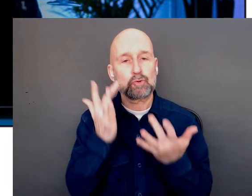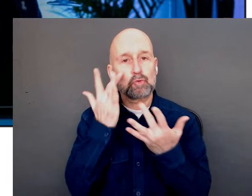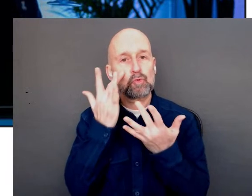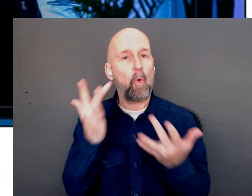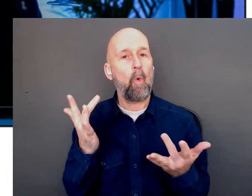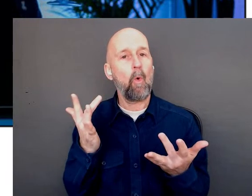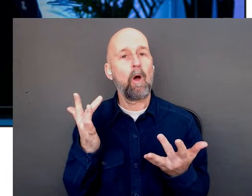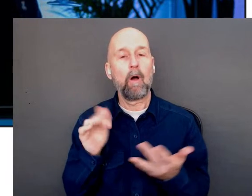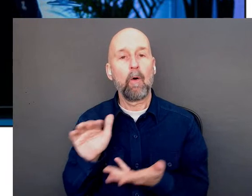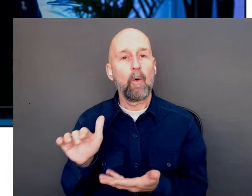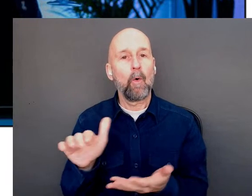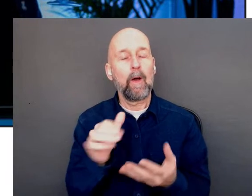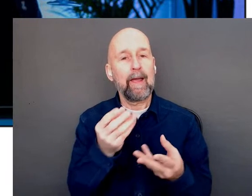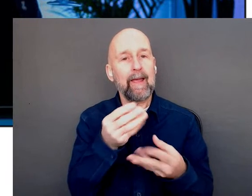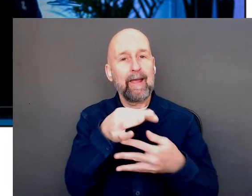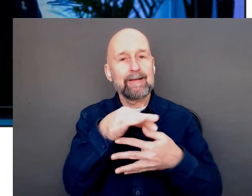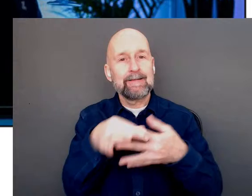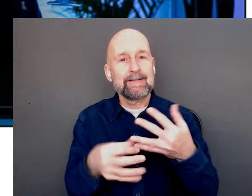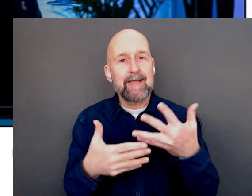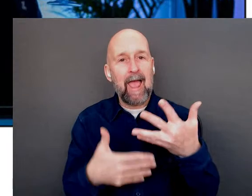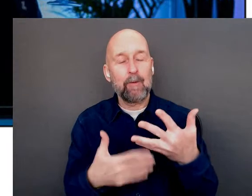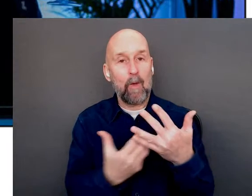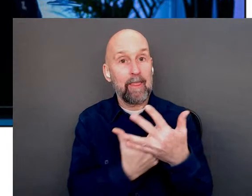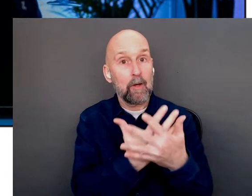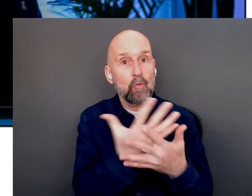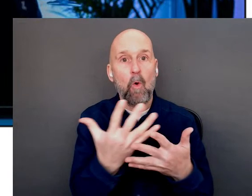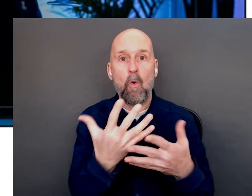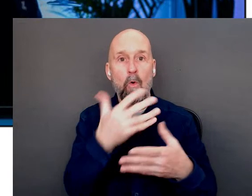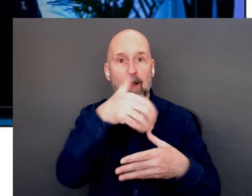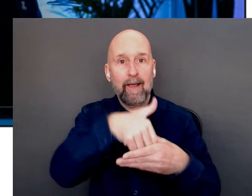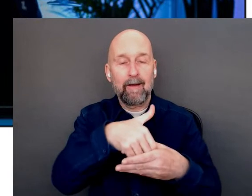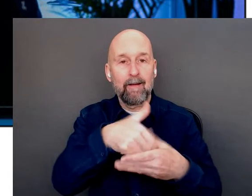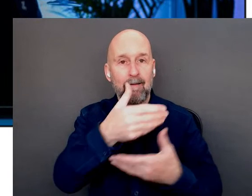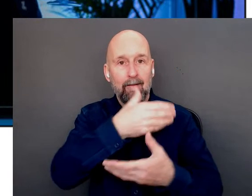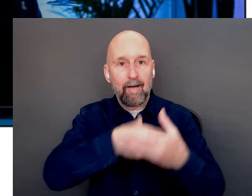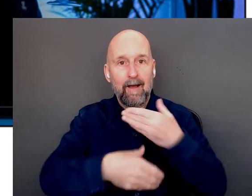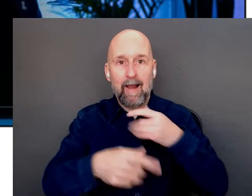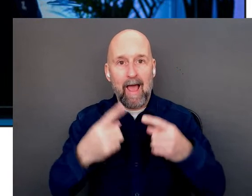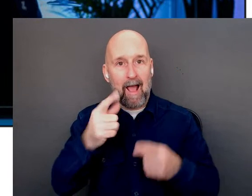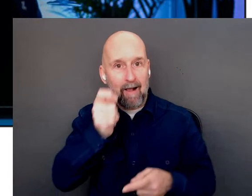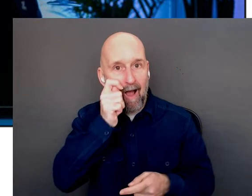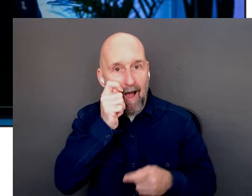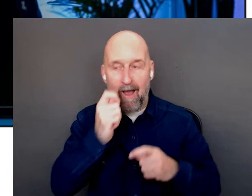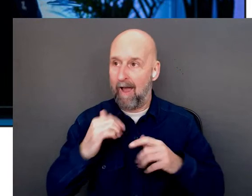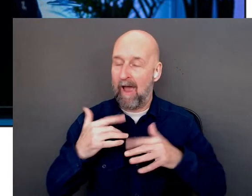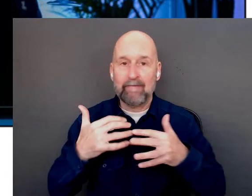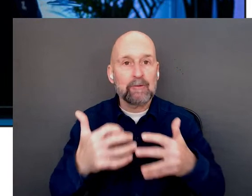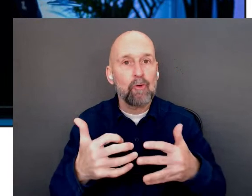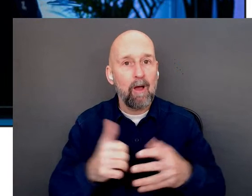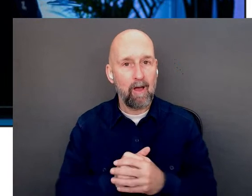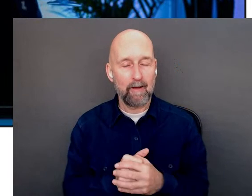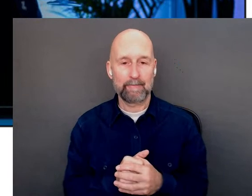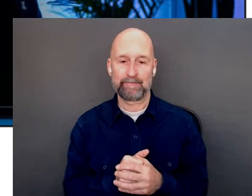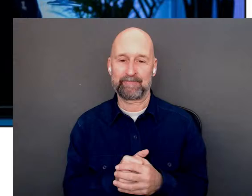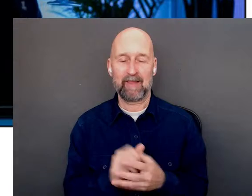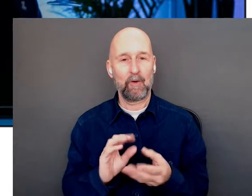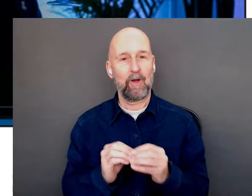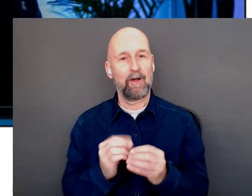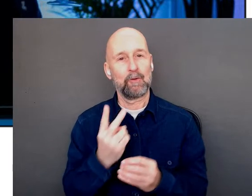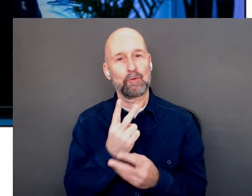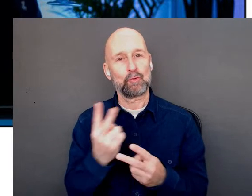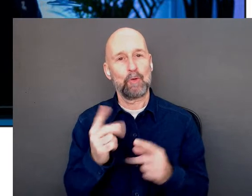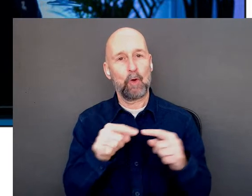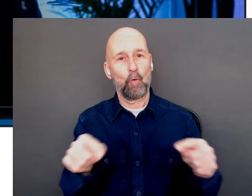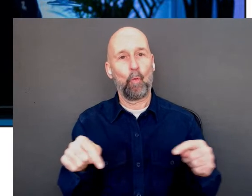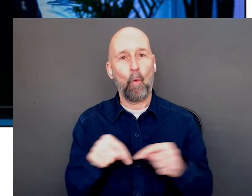these ingredients grow and put you in the shoe of an adventurer. And so we created like these 2 different rooms. We